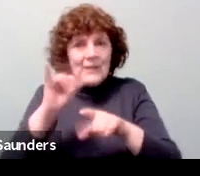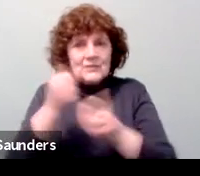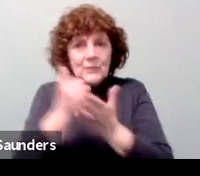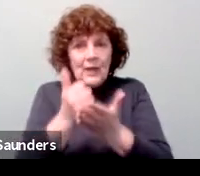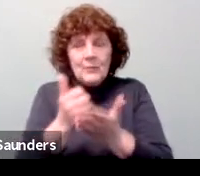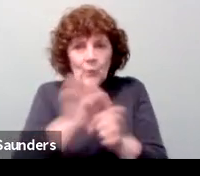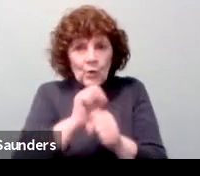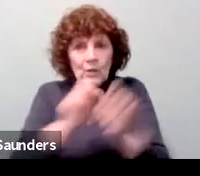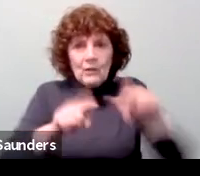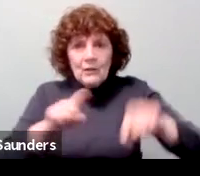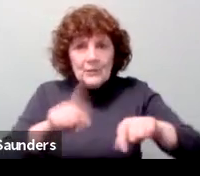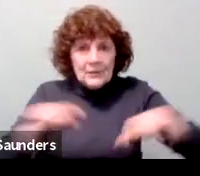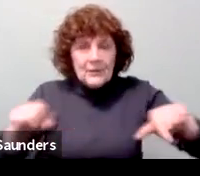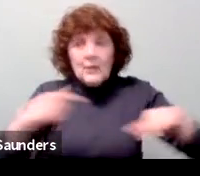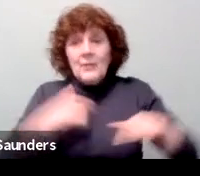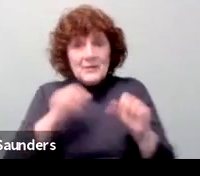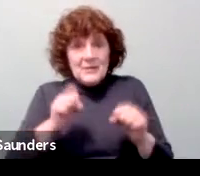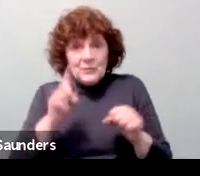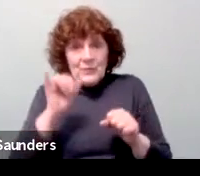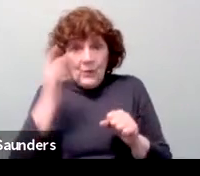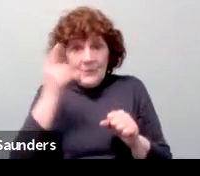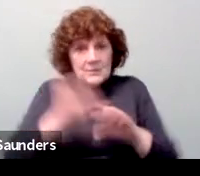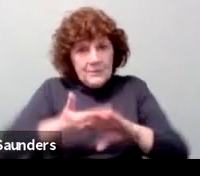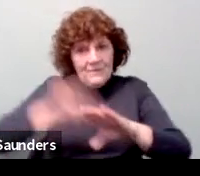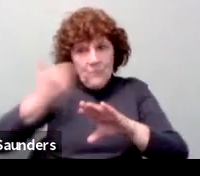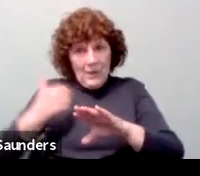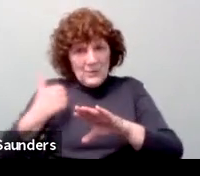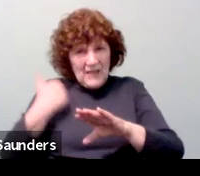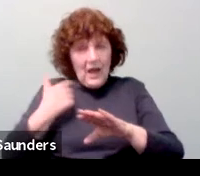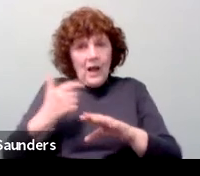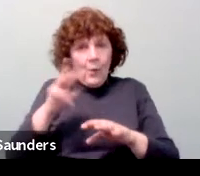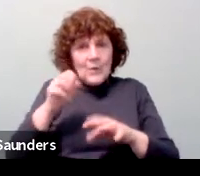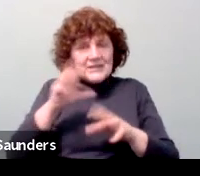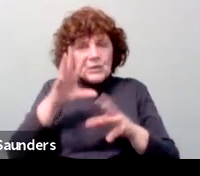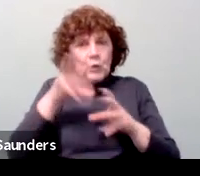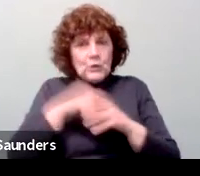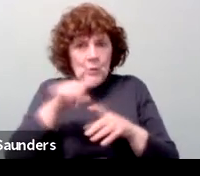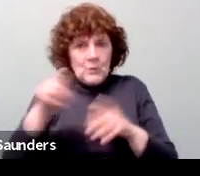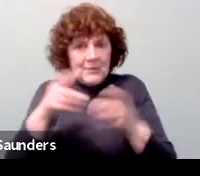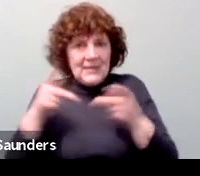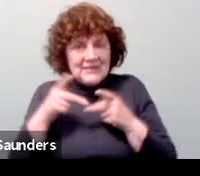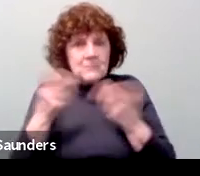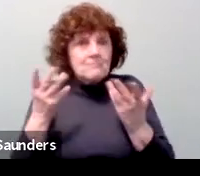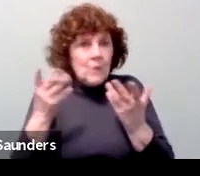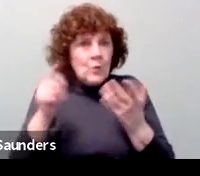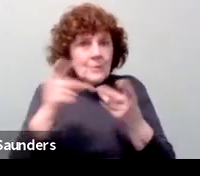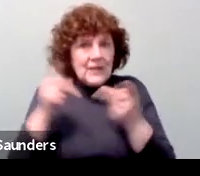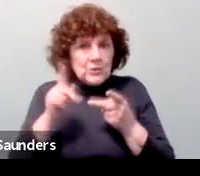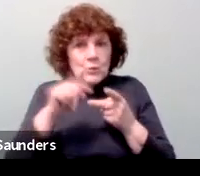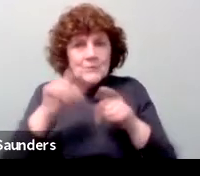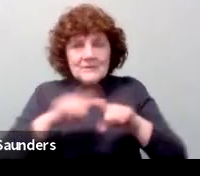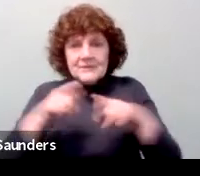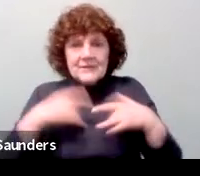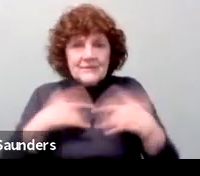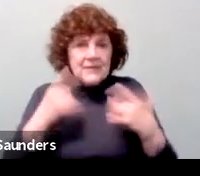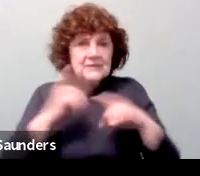been included in all of those places, because those places had been made accessible to me in one way or